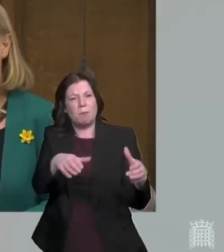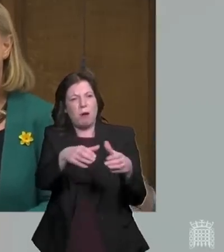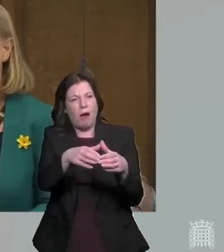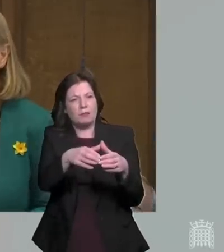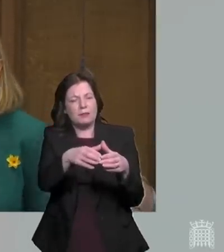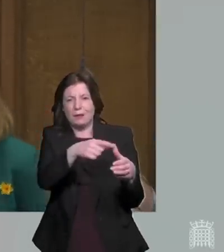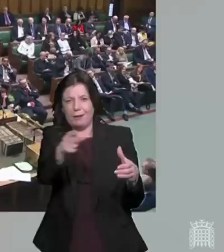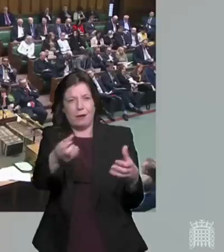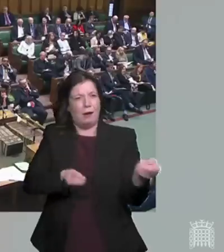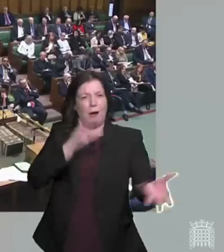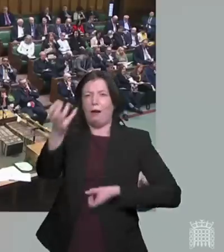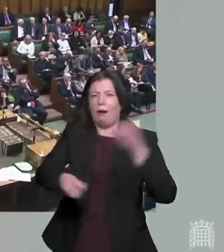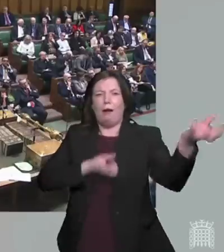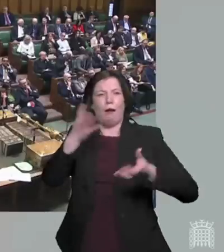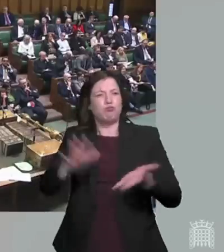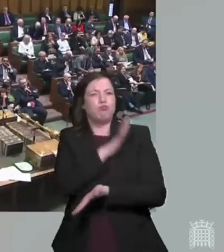of living crisis?